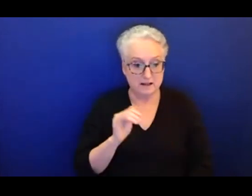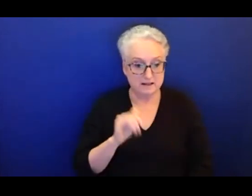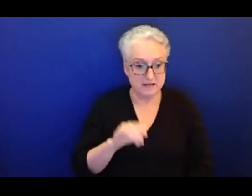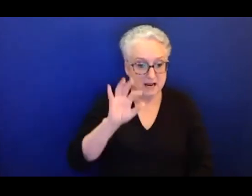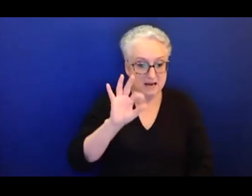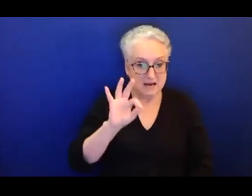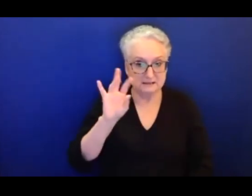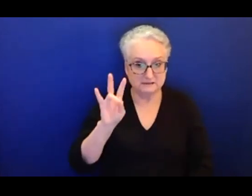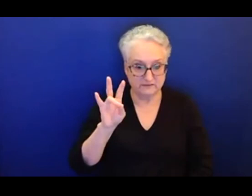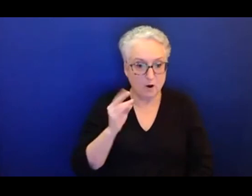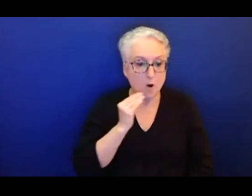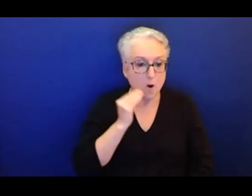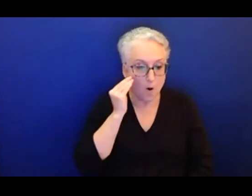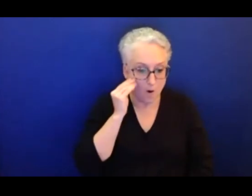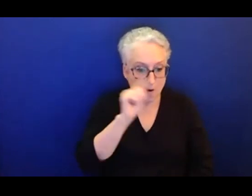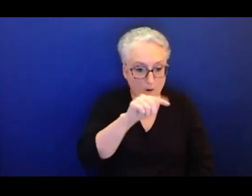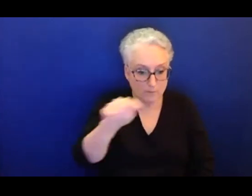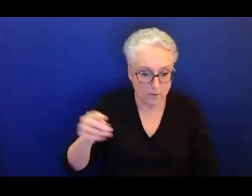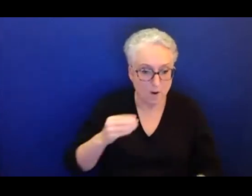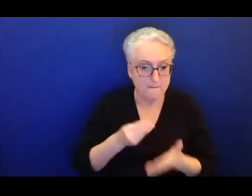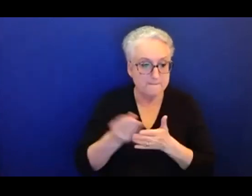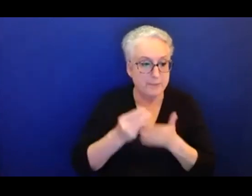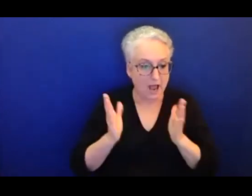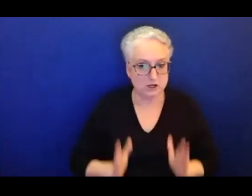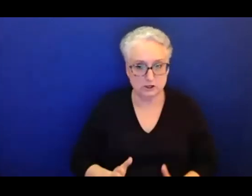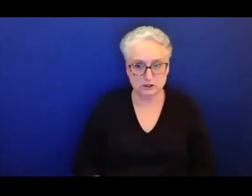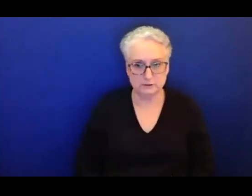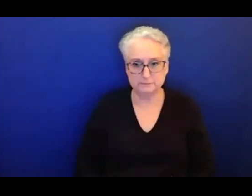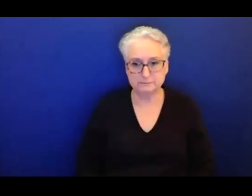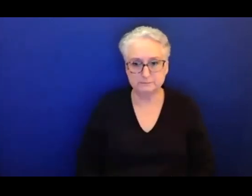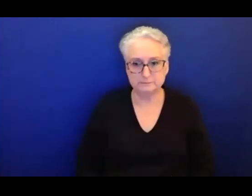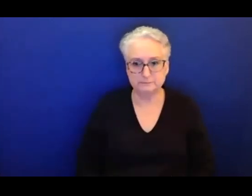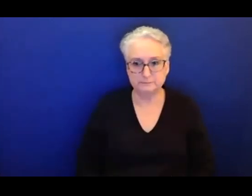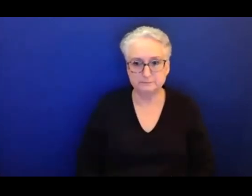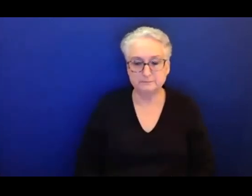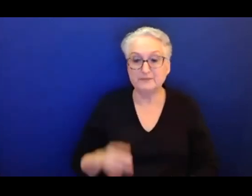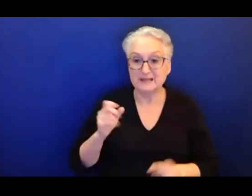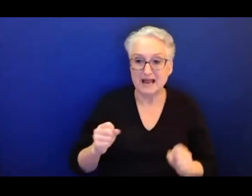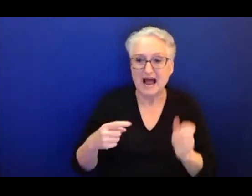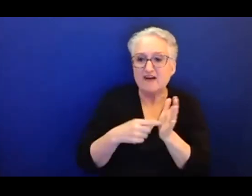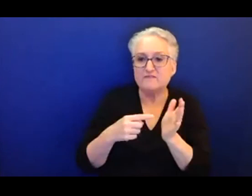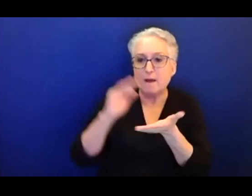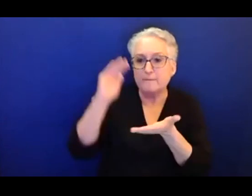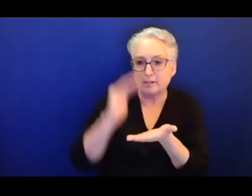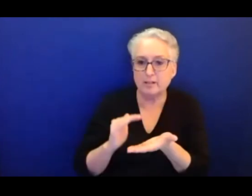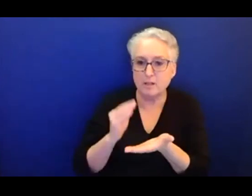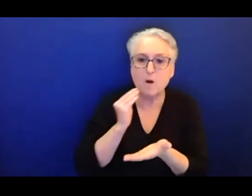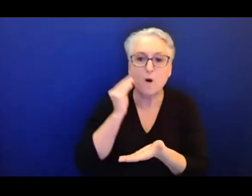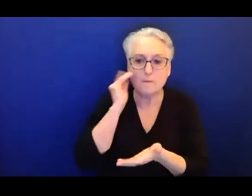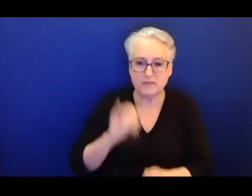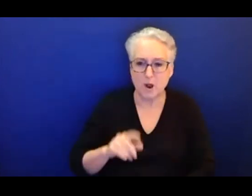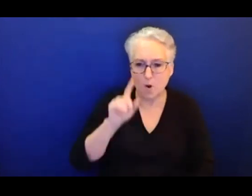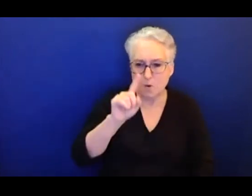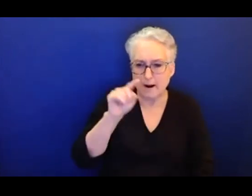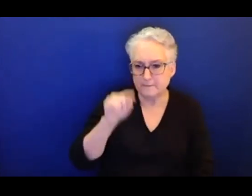Housing Fund, which is $1.6 million, is going toward development